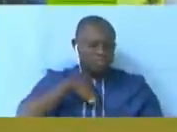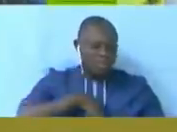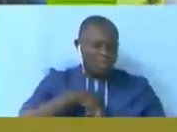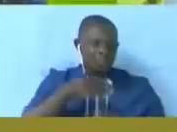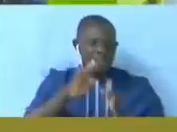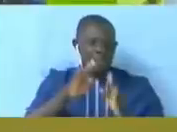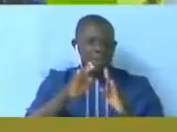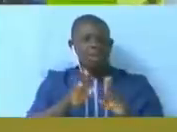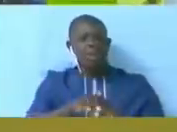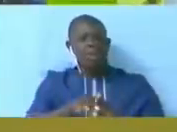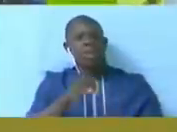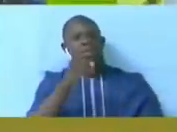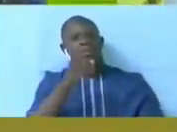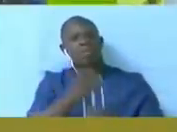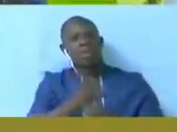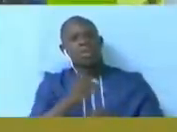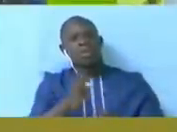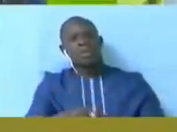He